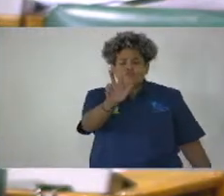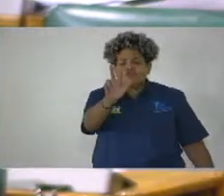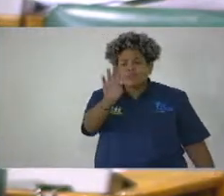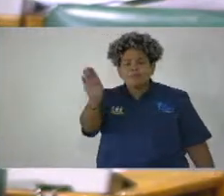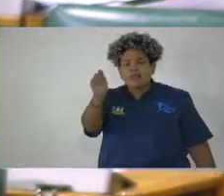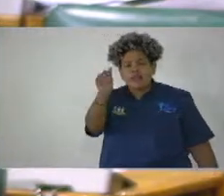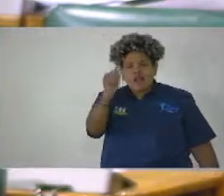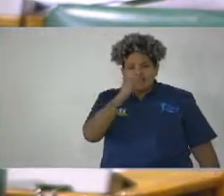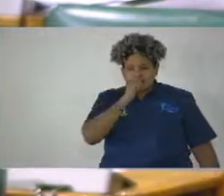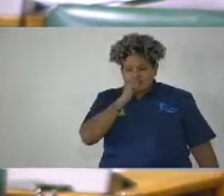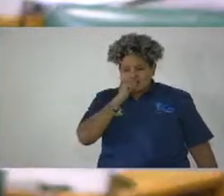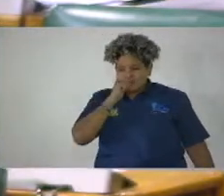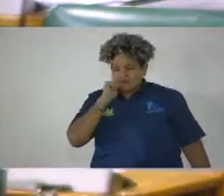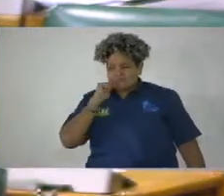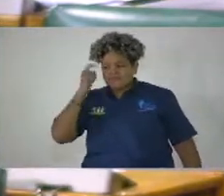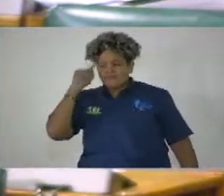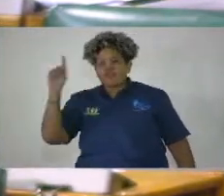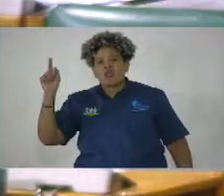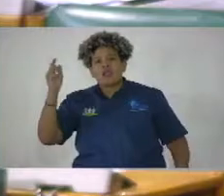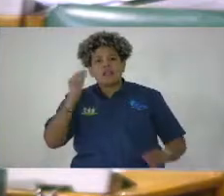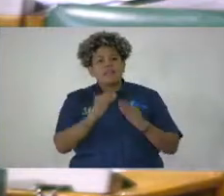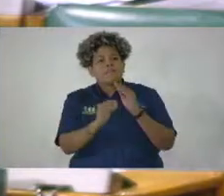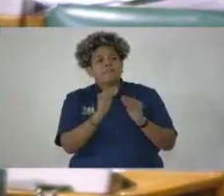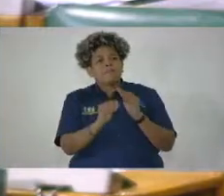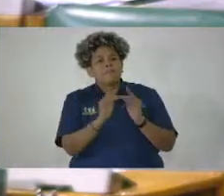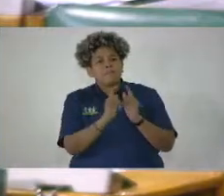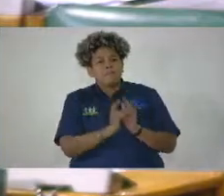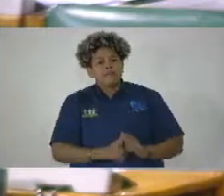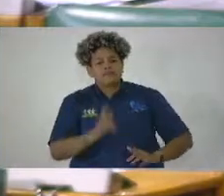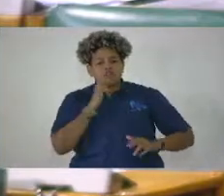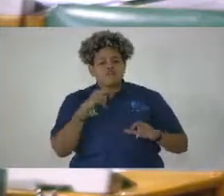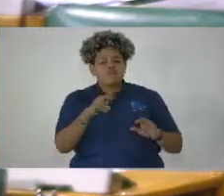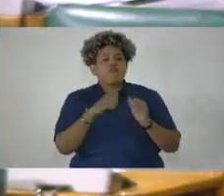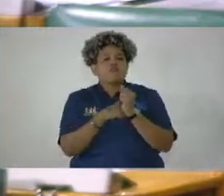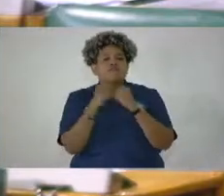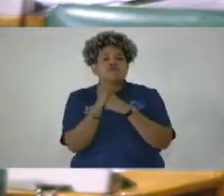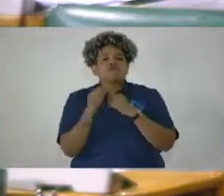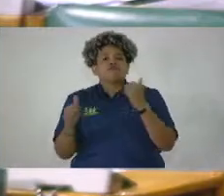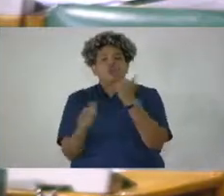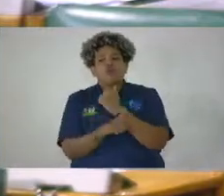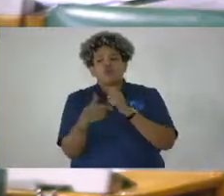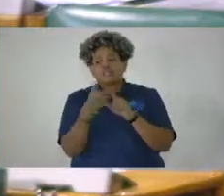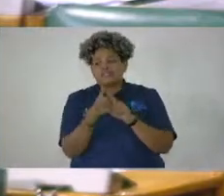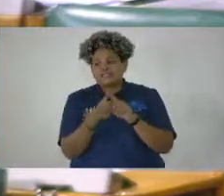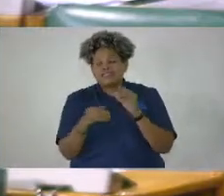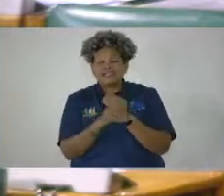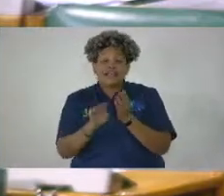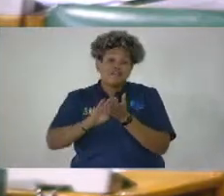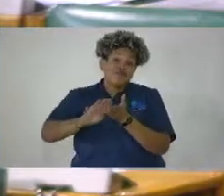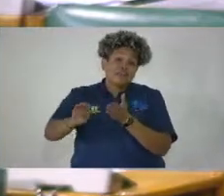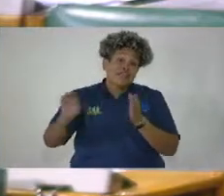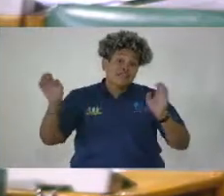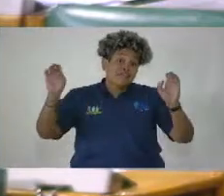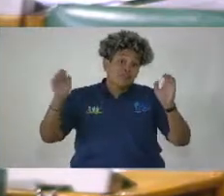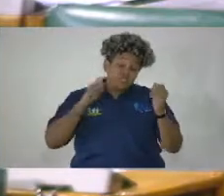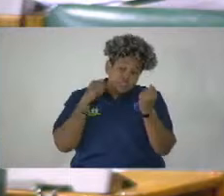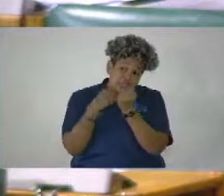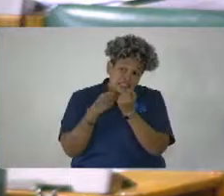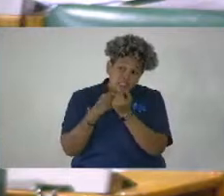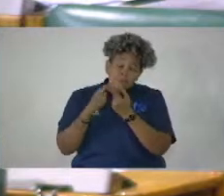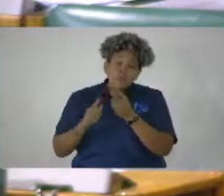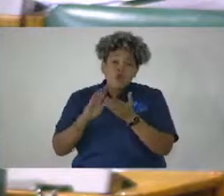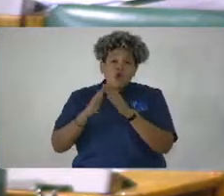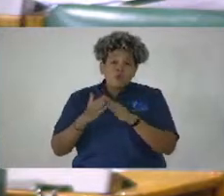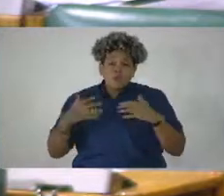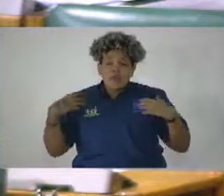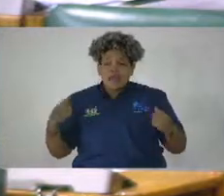billion for the maintenance of the road infrastructure under Relief, Emergency Assistance and Community Health,